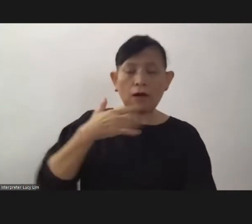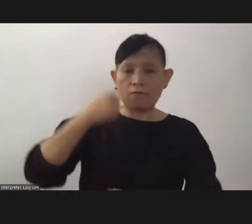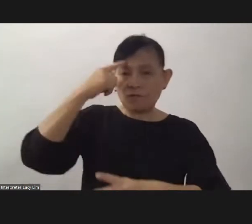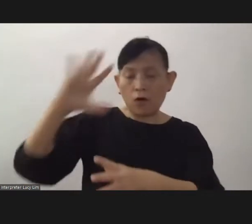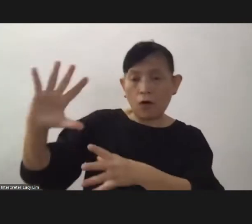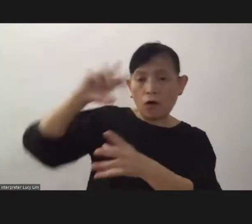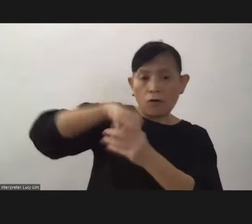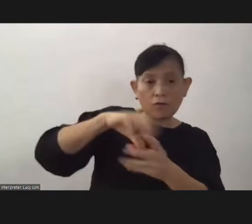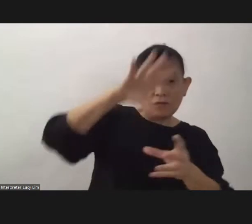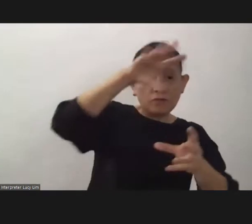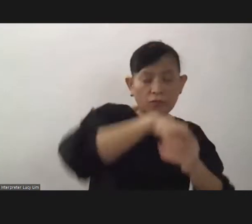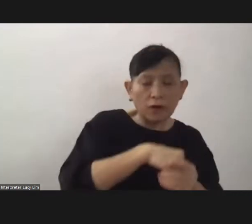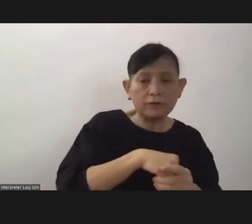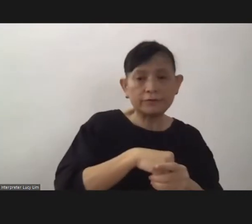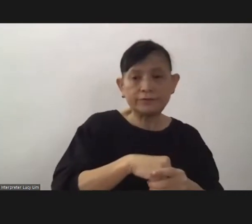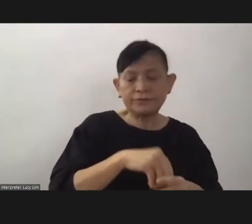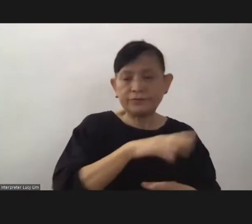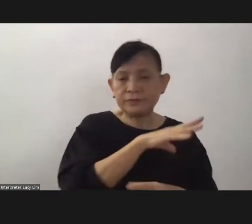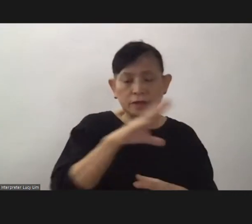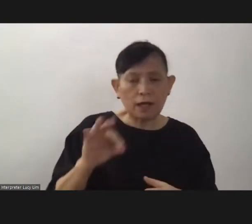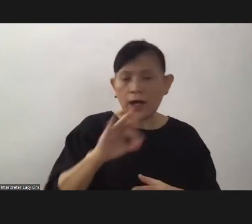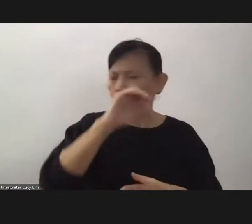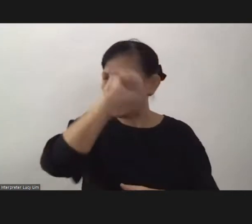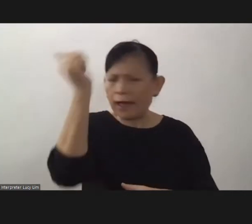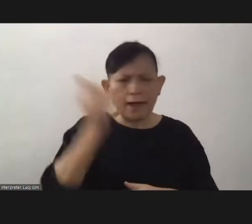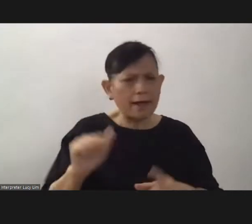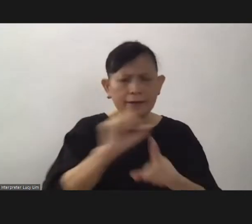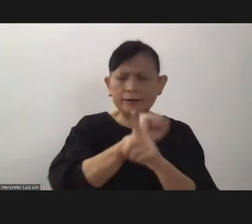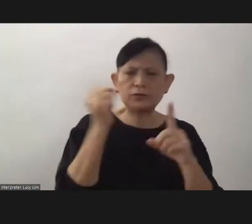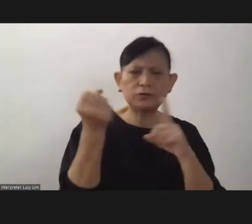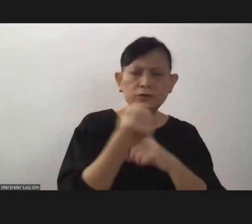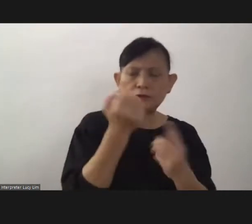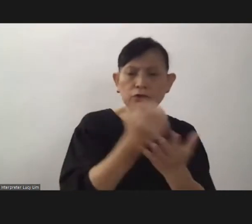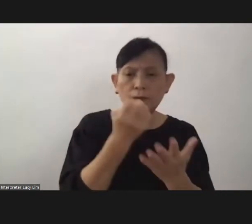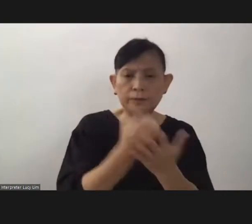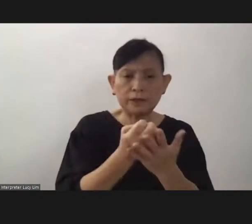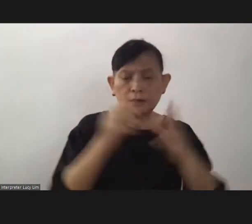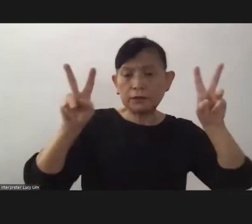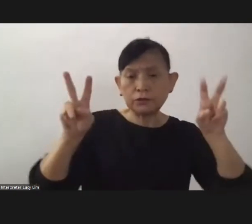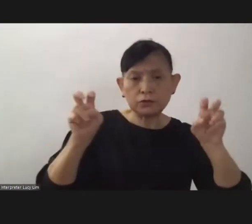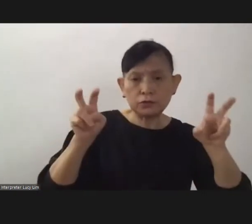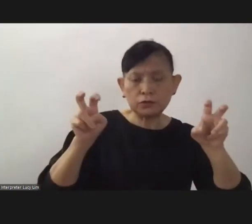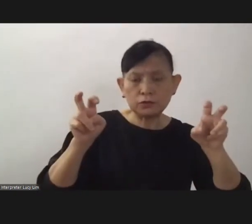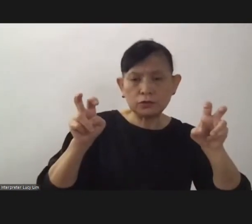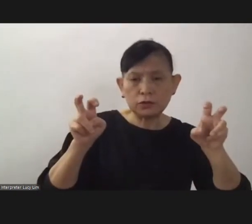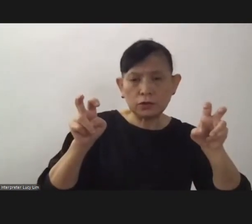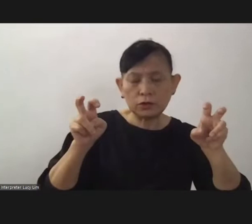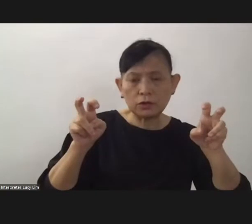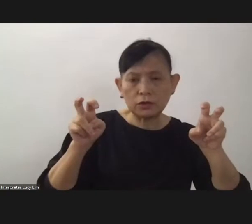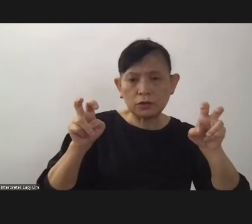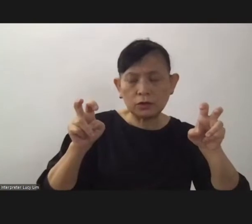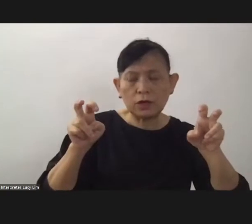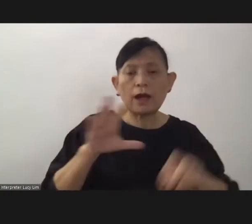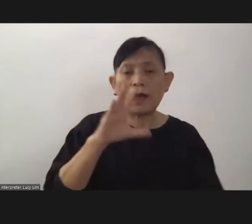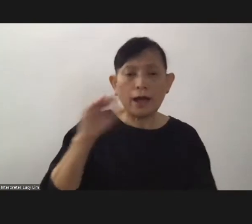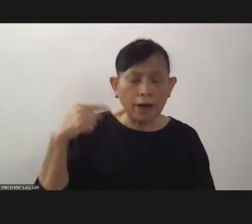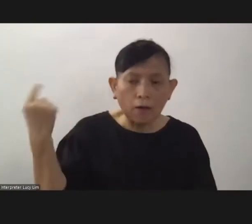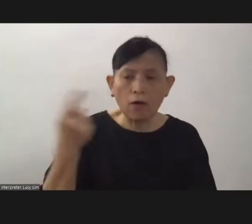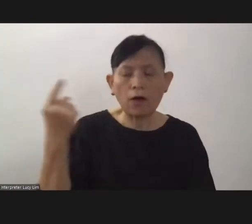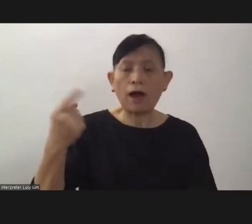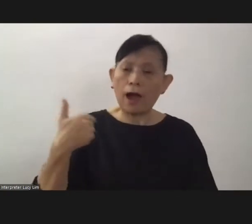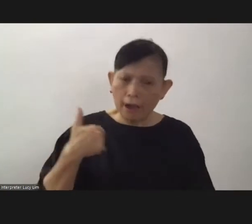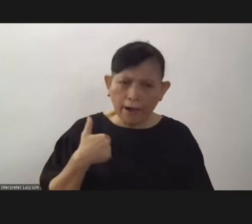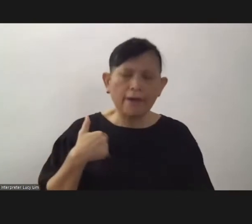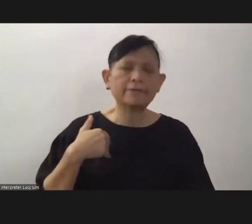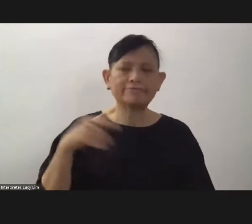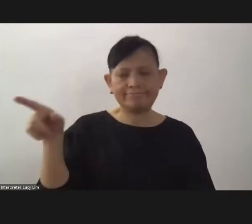and indulgence in politics and socio-economic issues, there are still naysayers who often criticize our